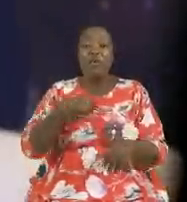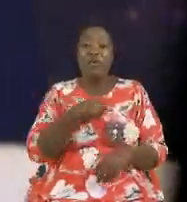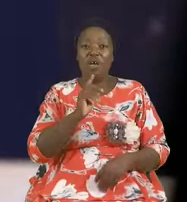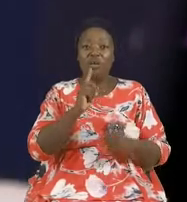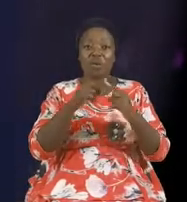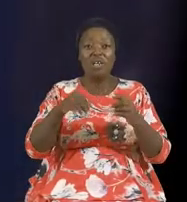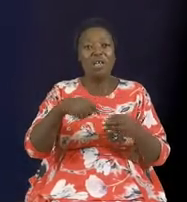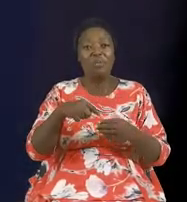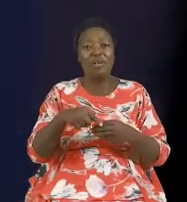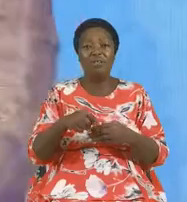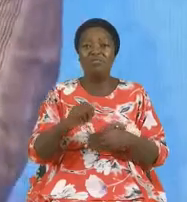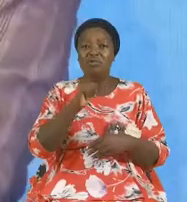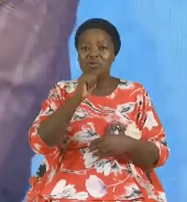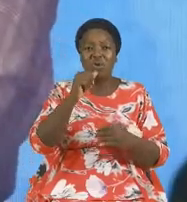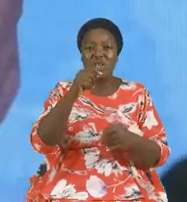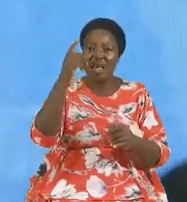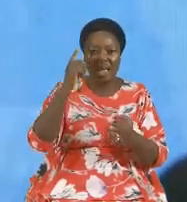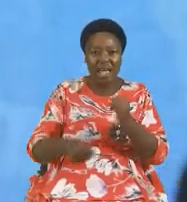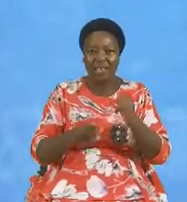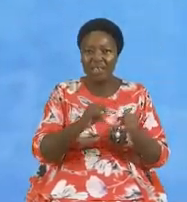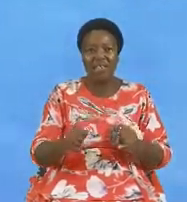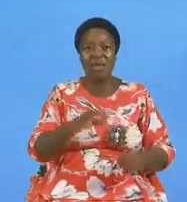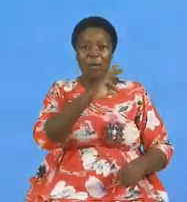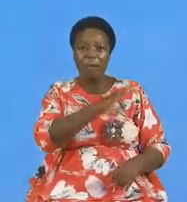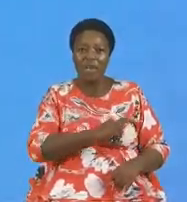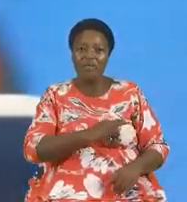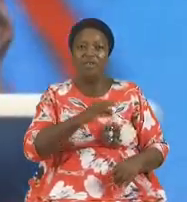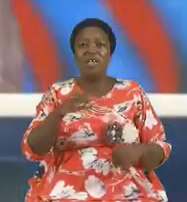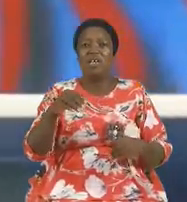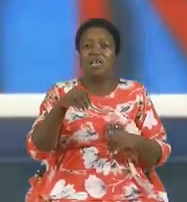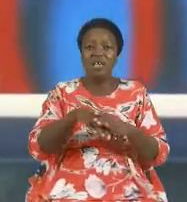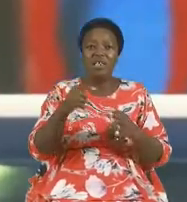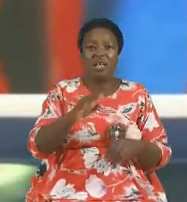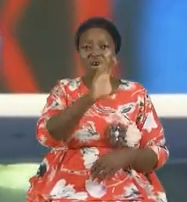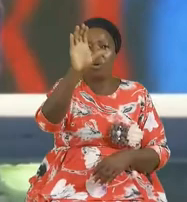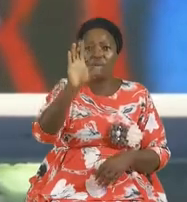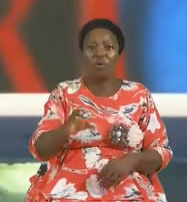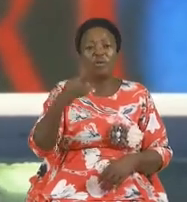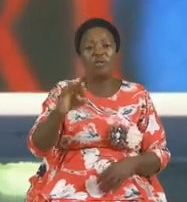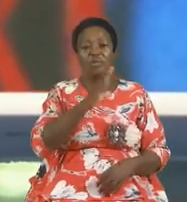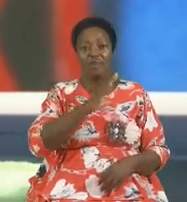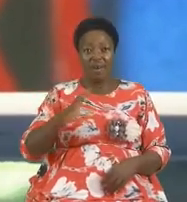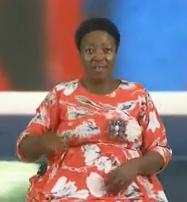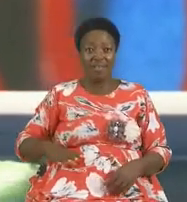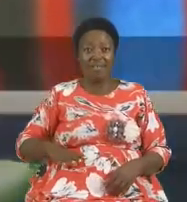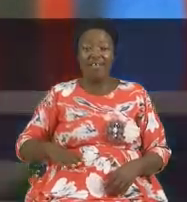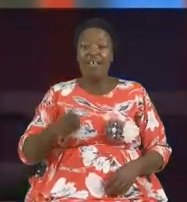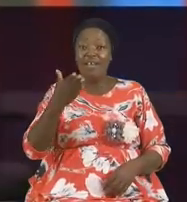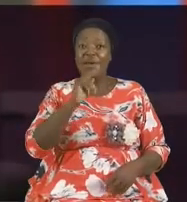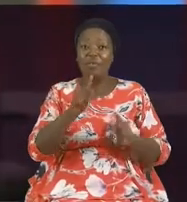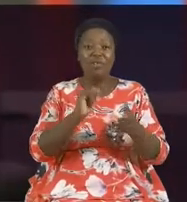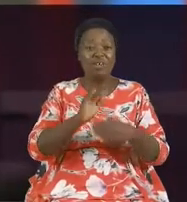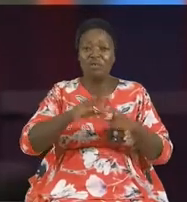this time, we're talking about unending benefits in the cross